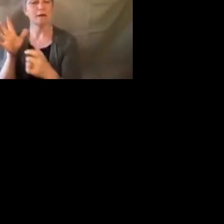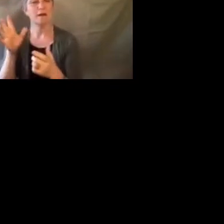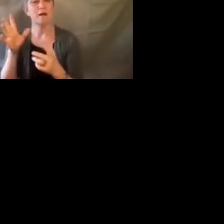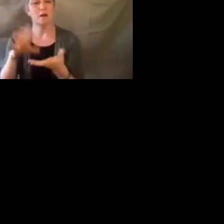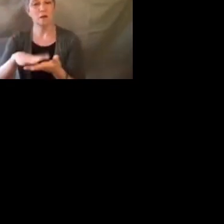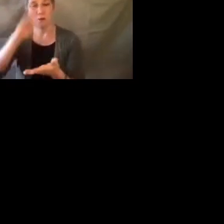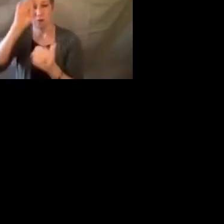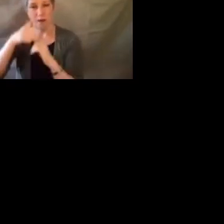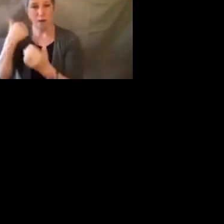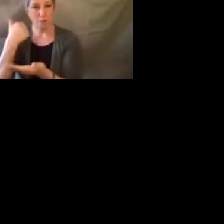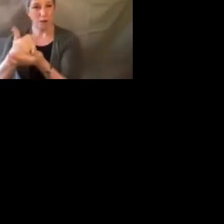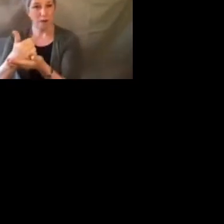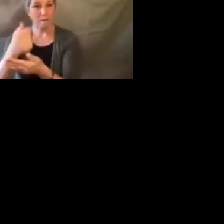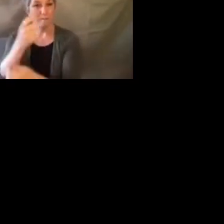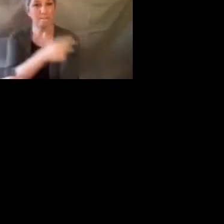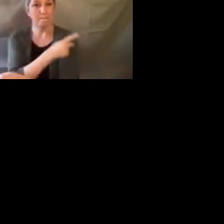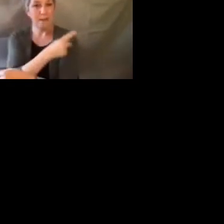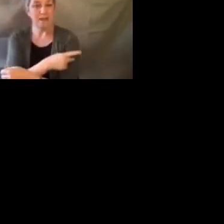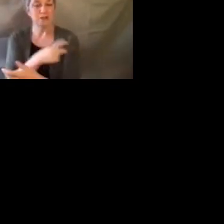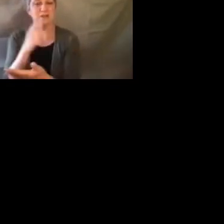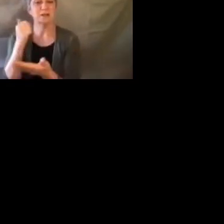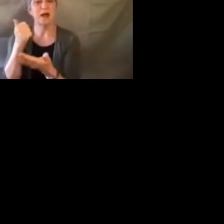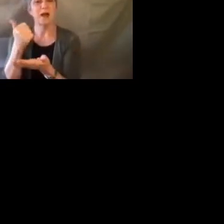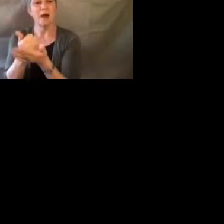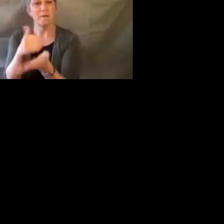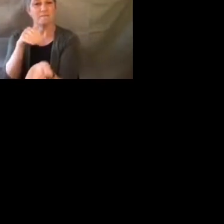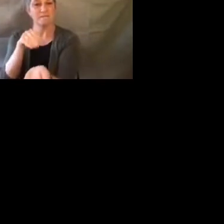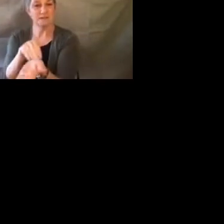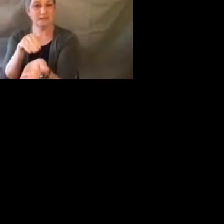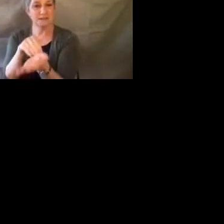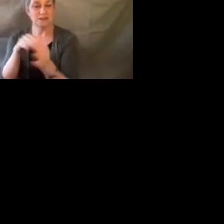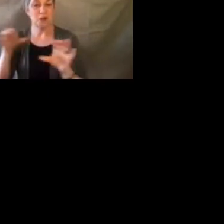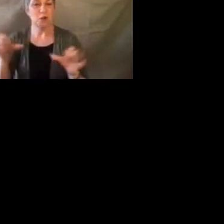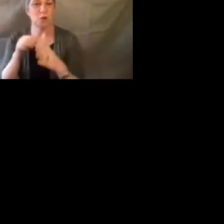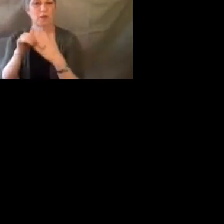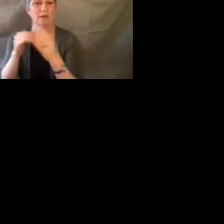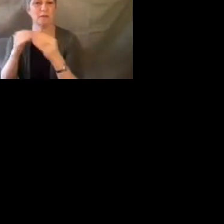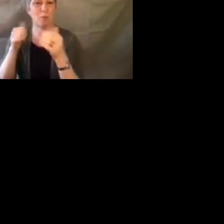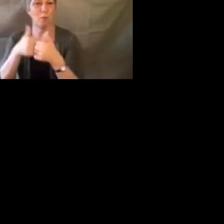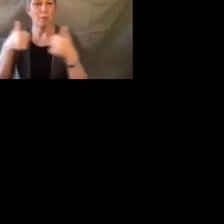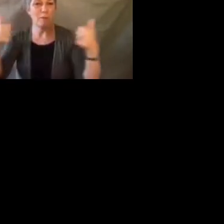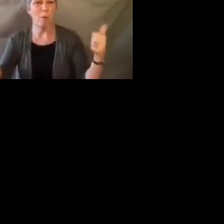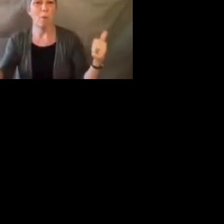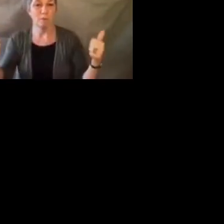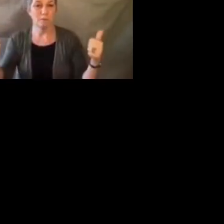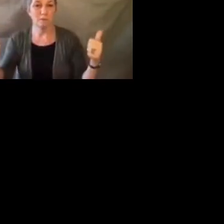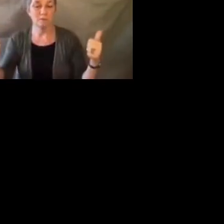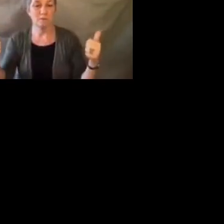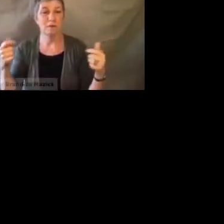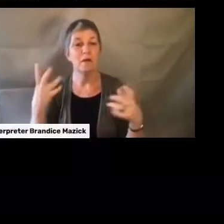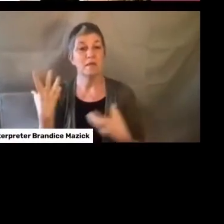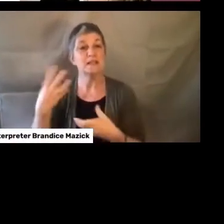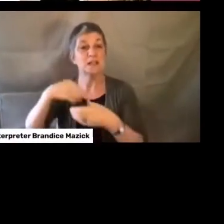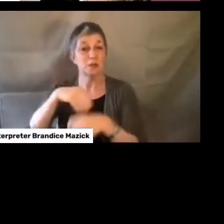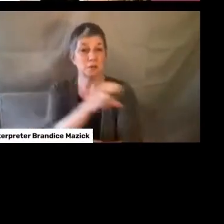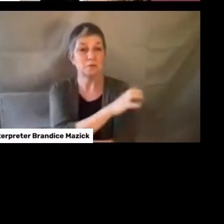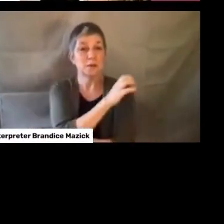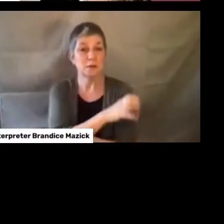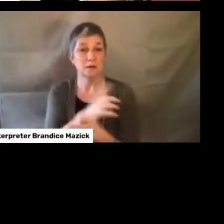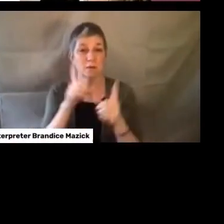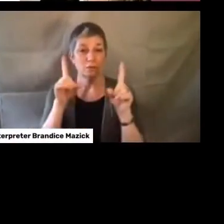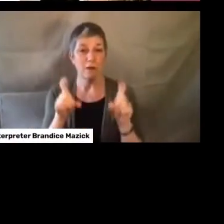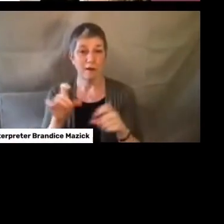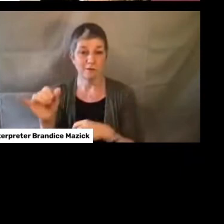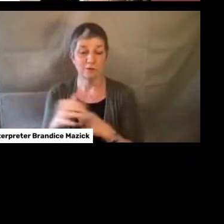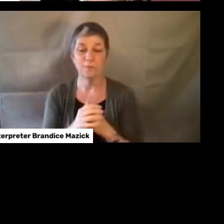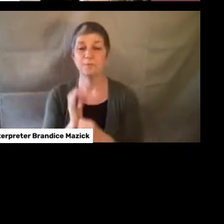help patients and help physicians do things remotely. And this also includes clinical trials. So